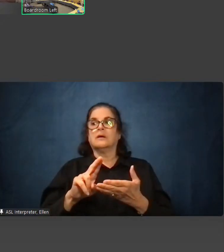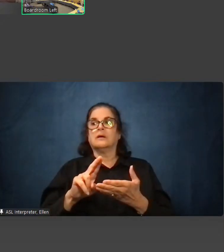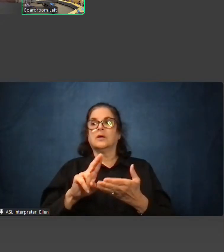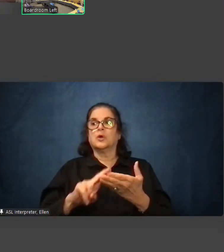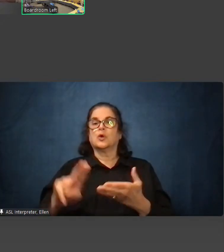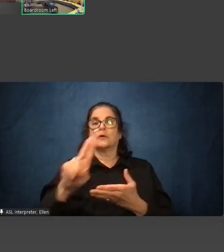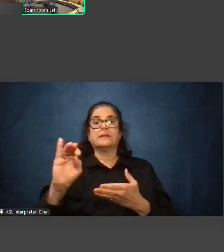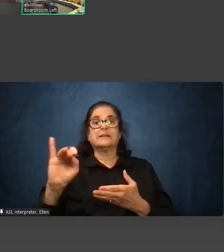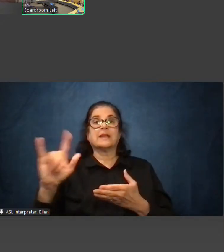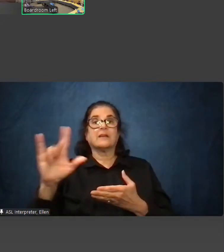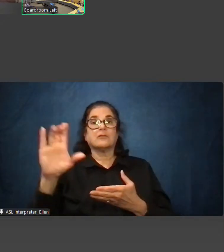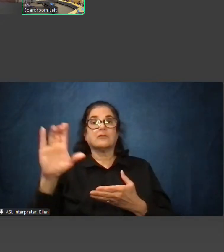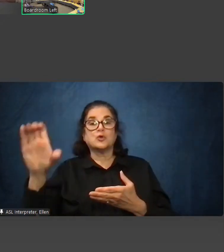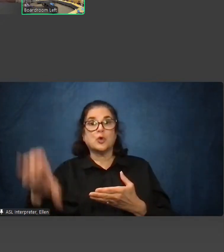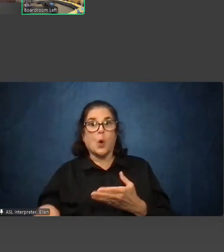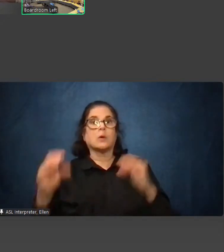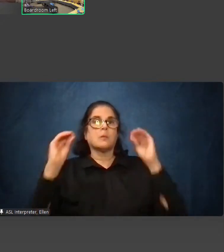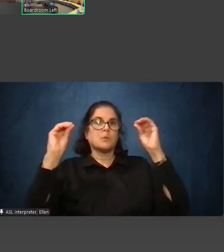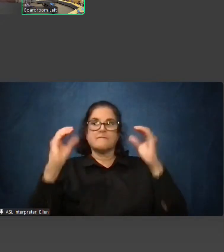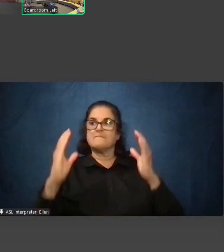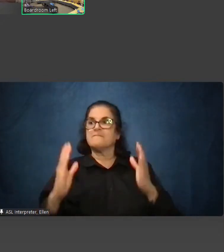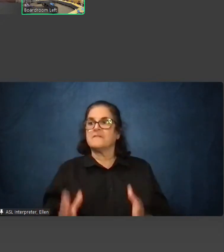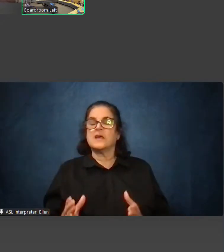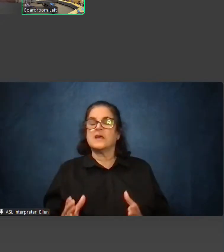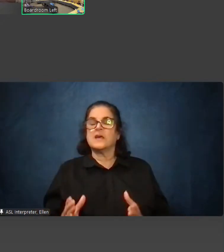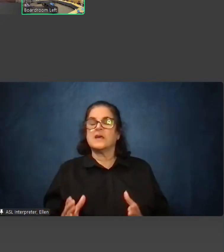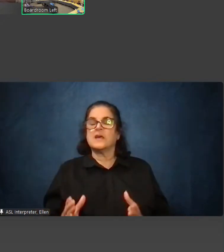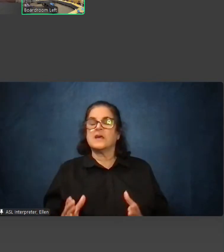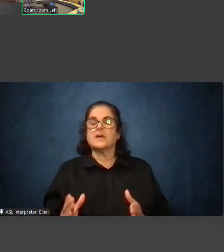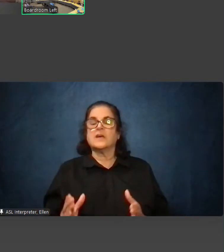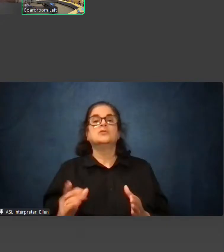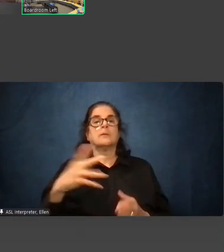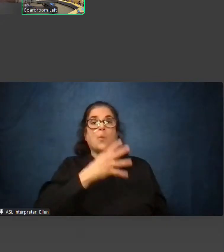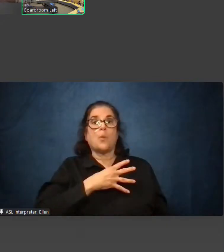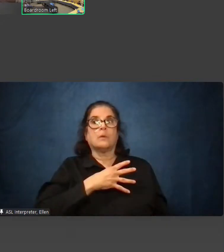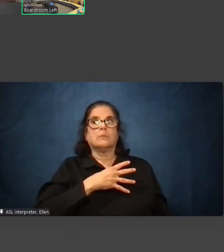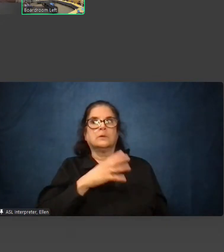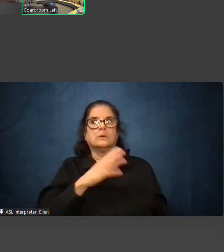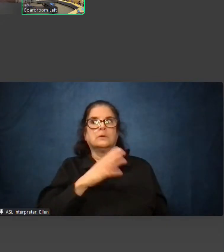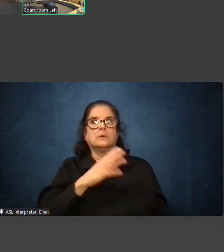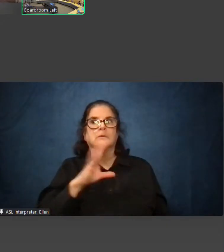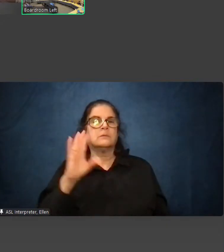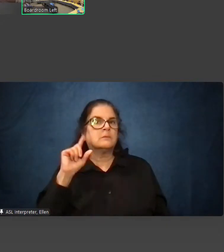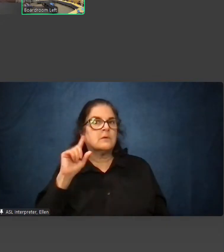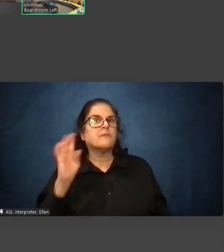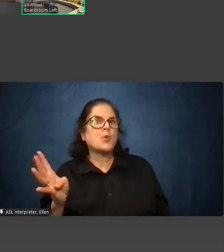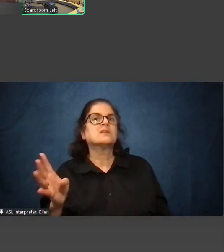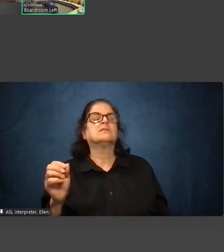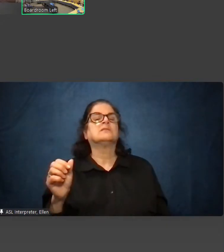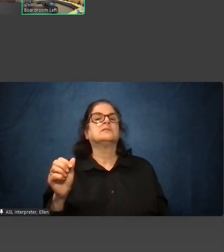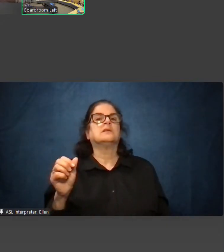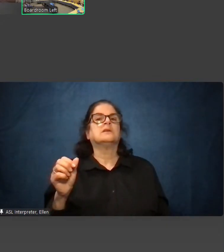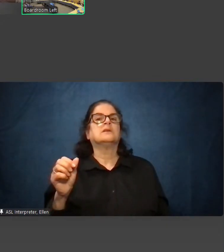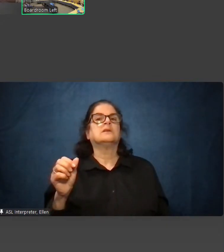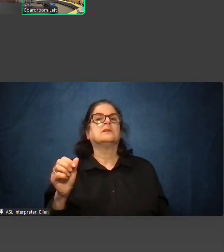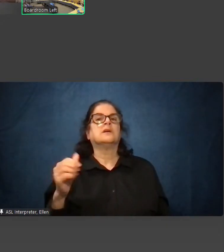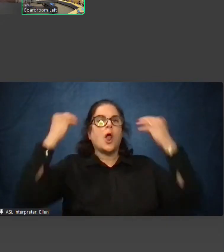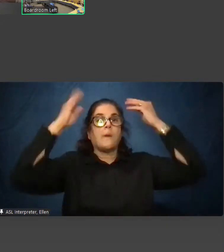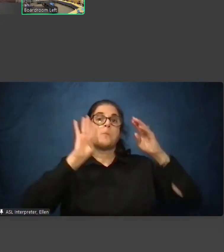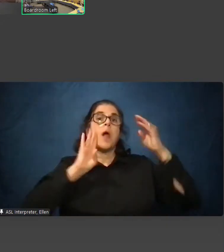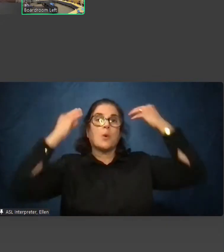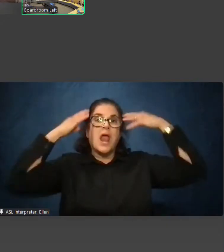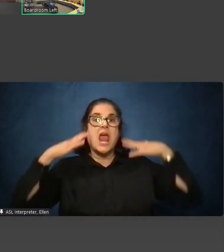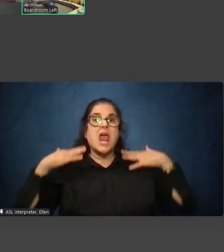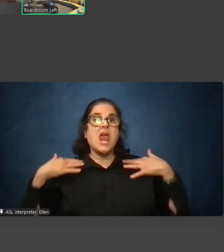University of Illinois, Chicago. I am a woman in her 40s, long brown hair, wearing glasses. I have right